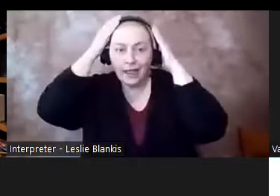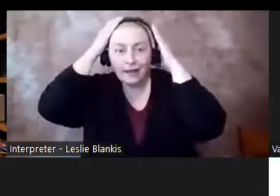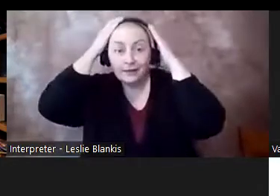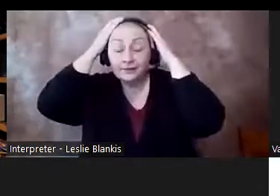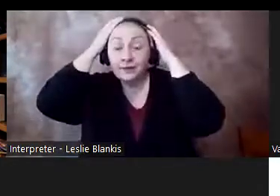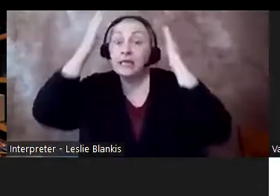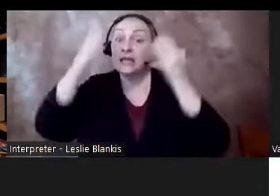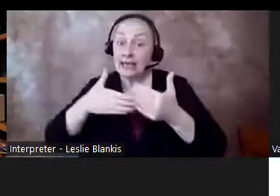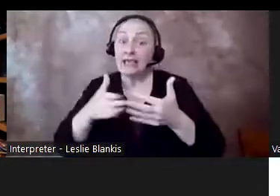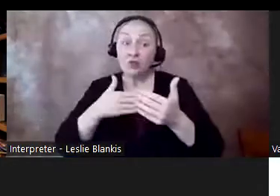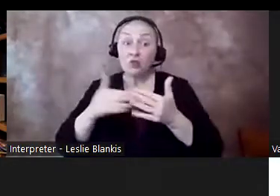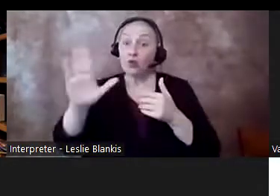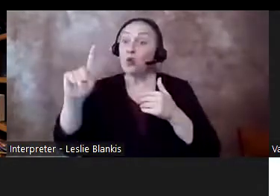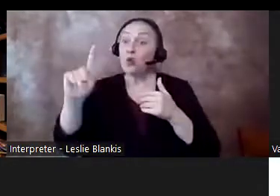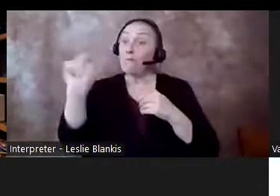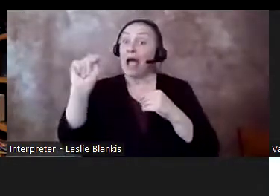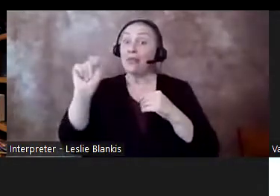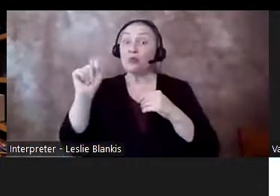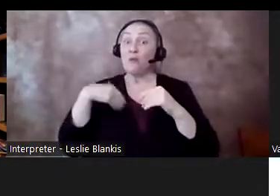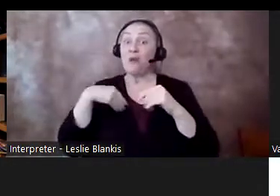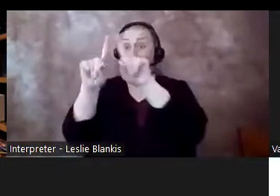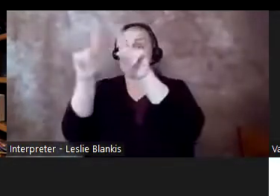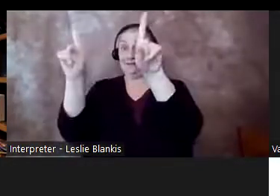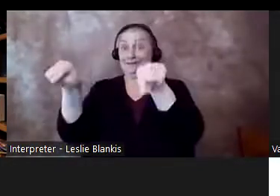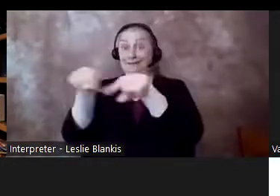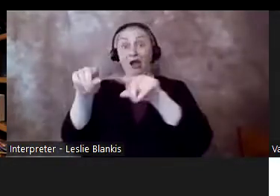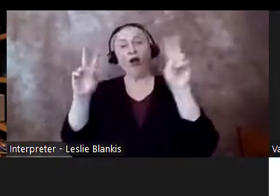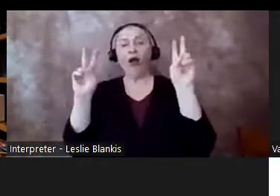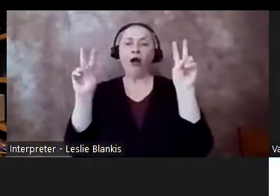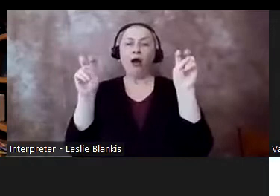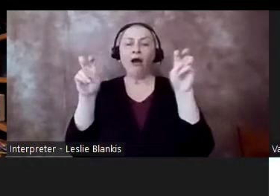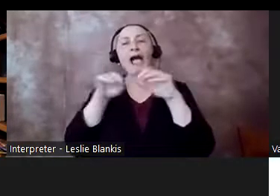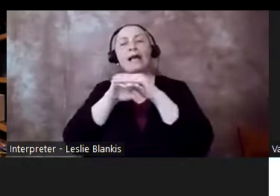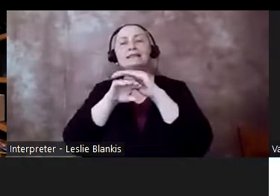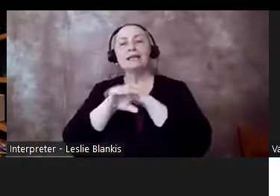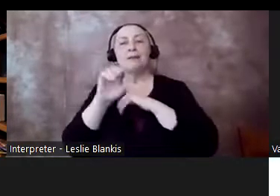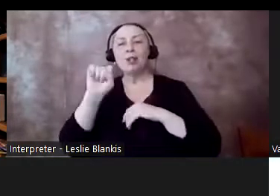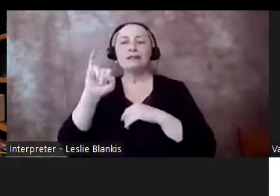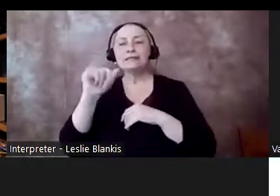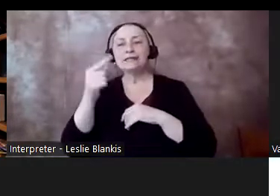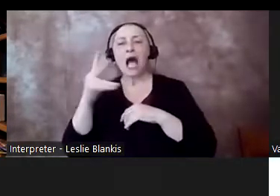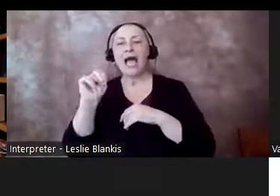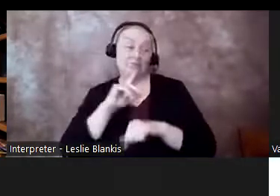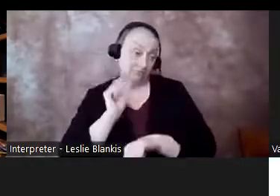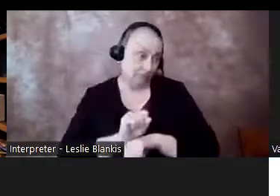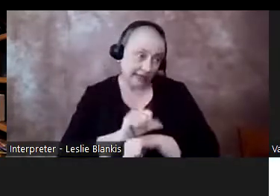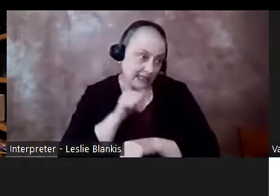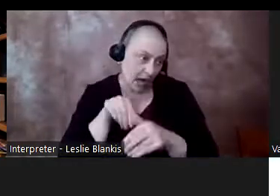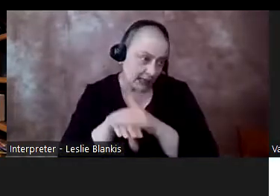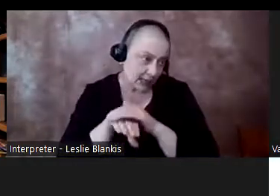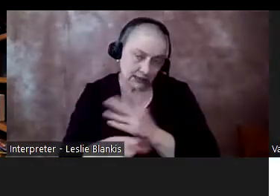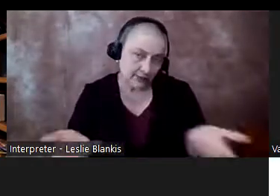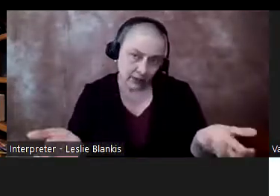bathroom has an accessible sign, it is not accessible. And then